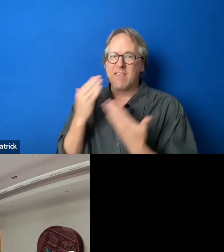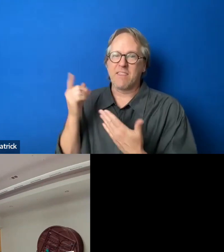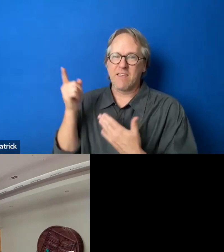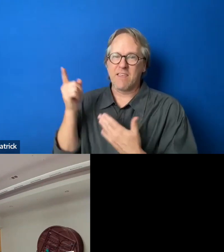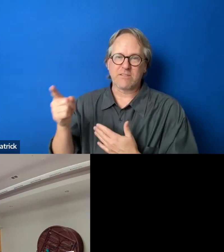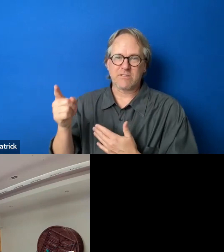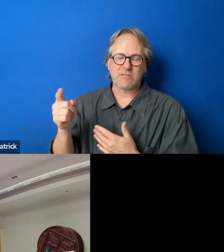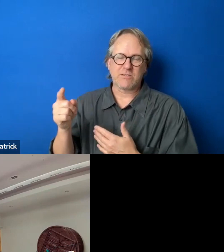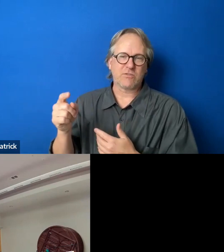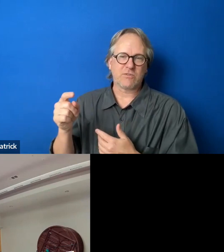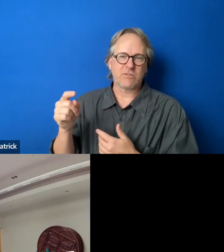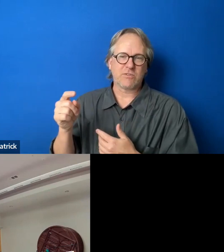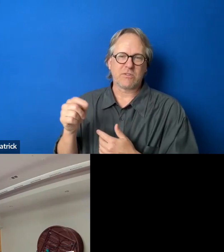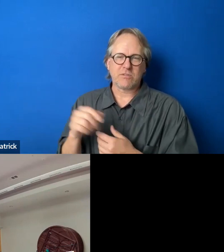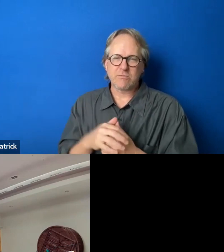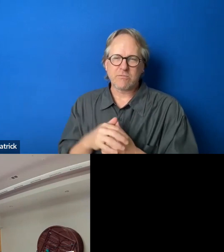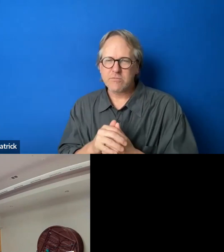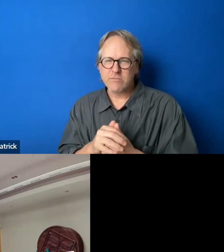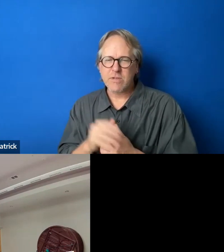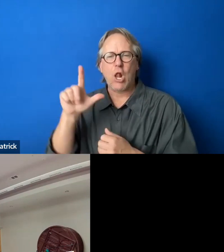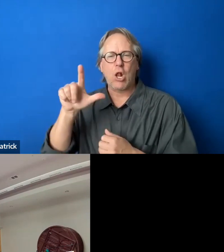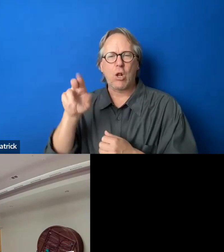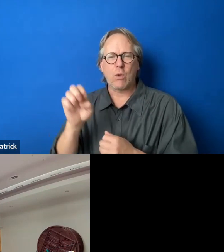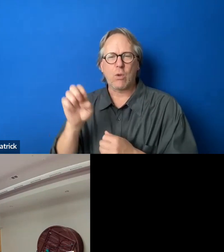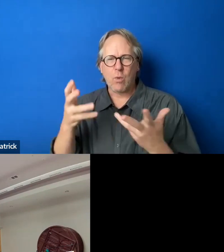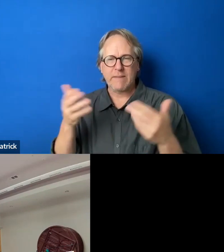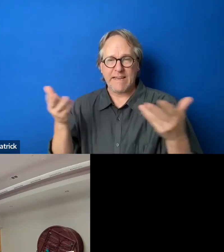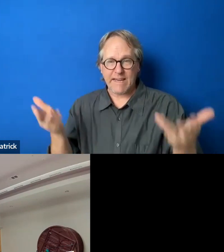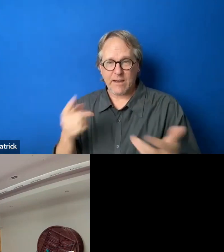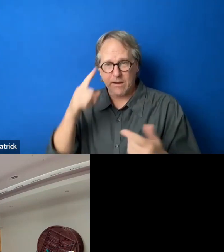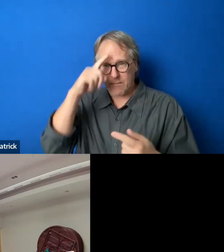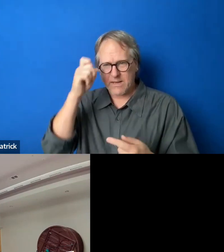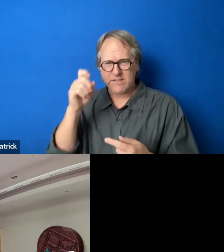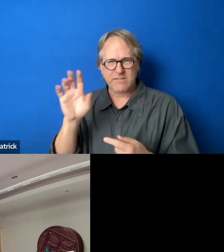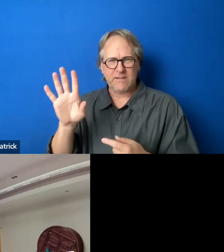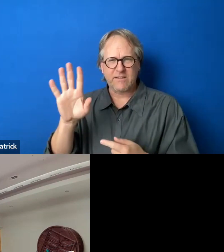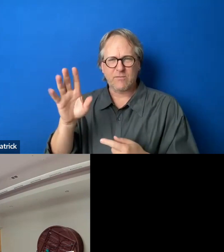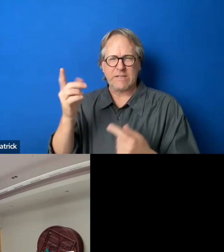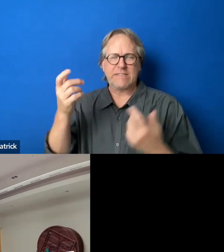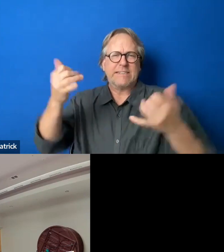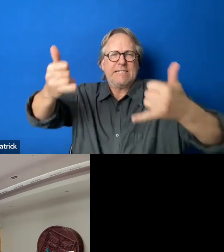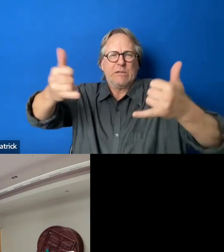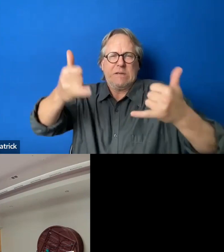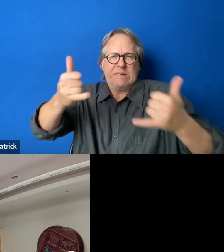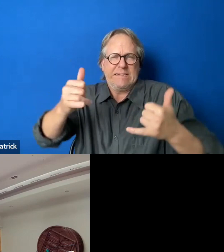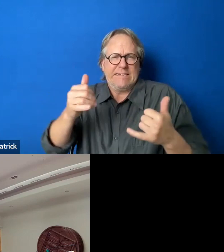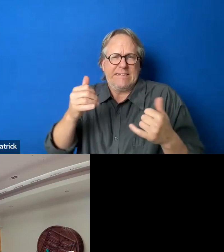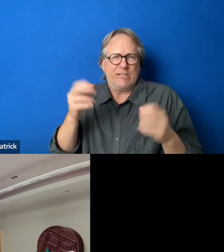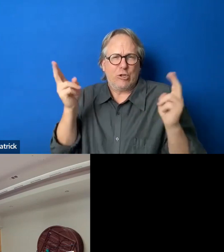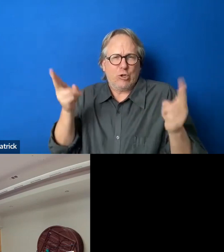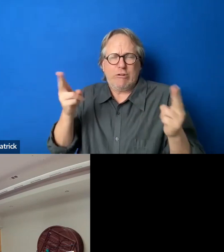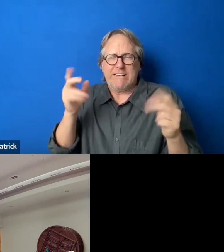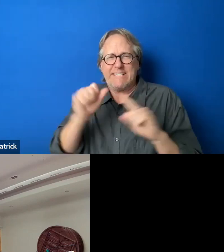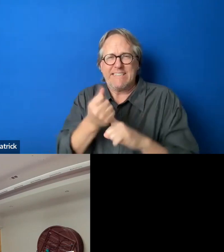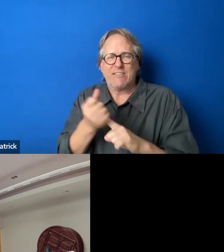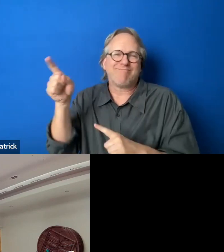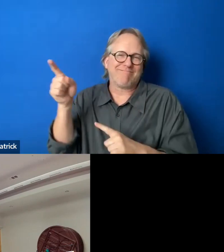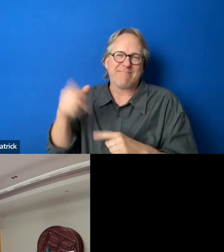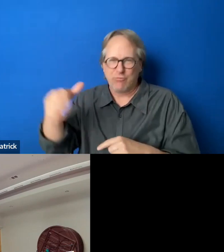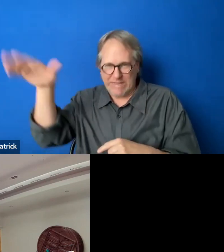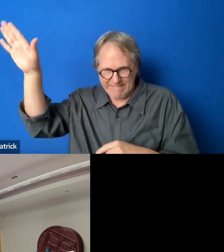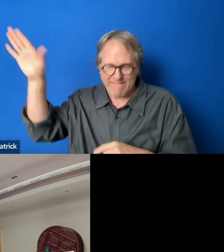Sung Ryu. She really wanted to be here on this, but because of a bit of an urgent situation came up for her, she had to take her